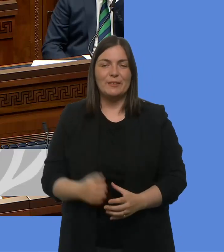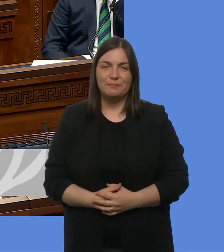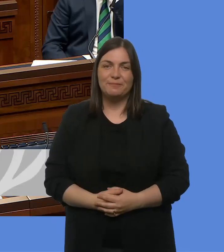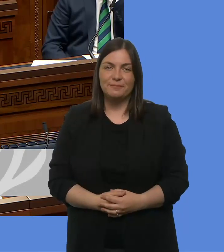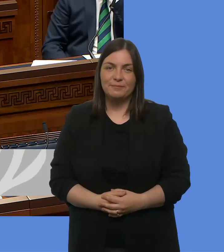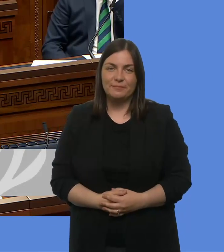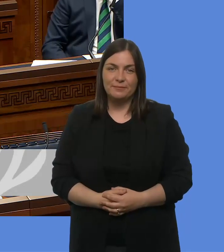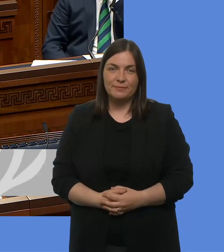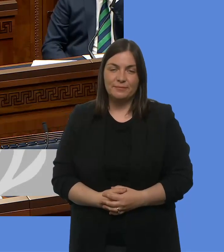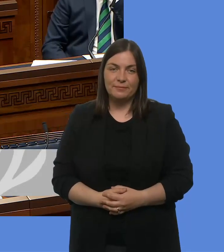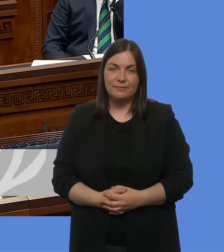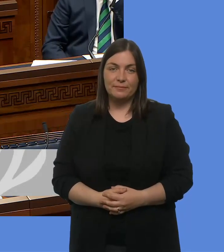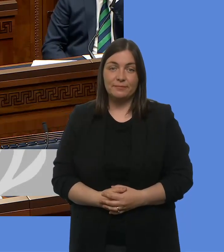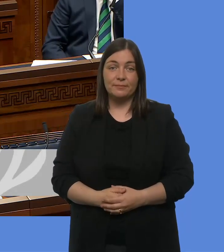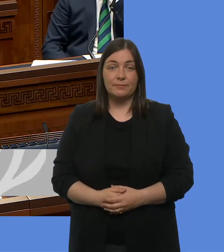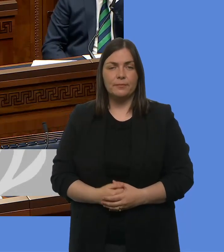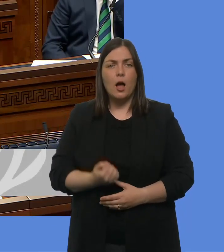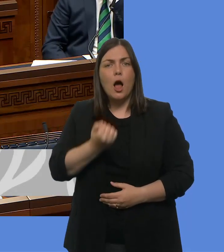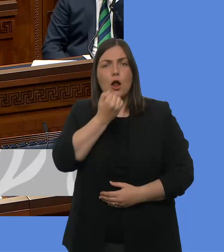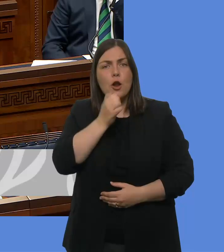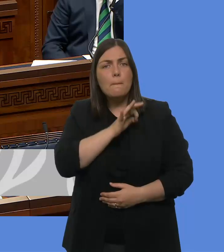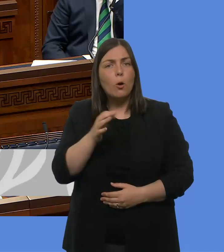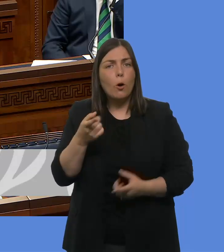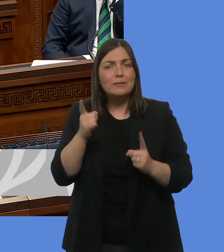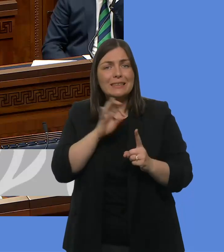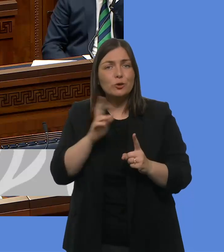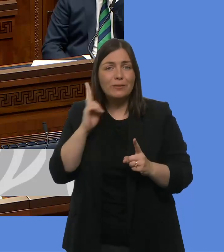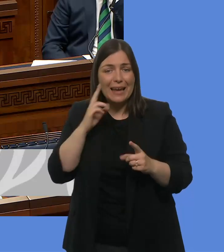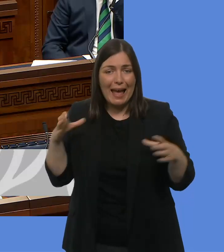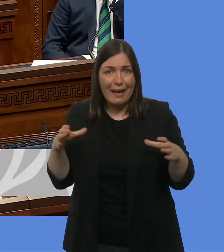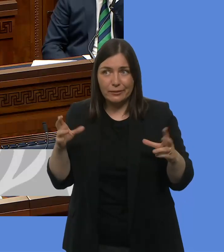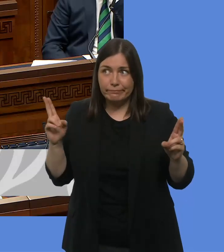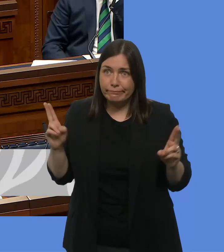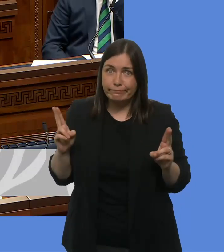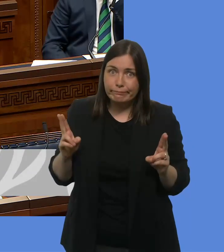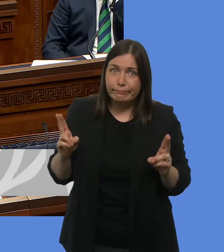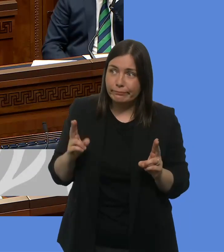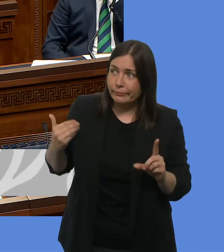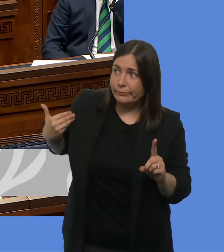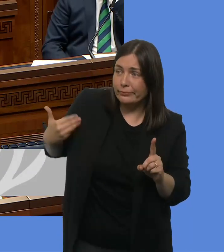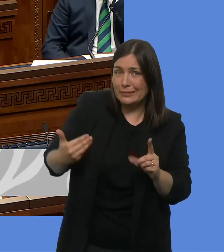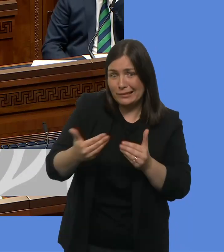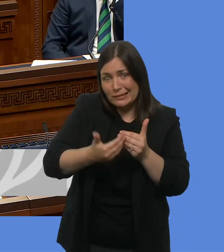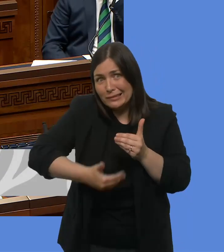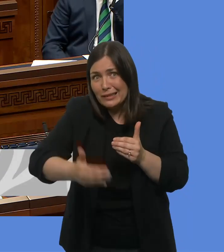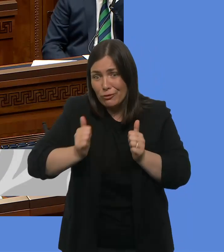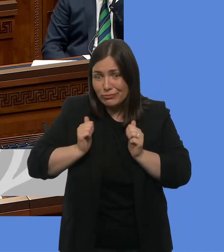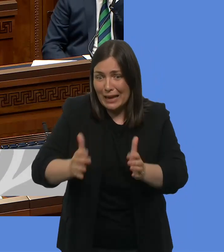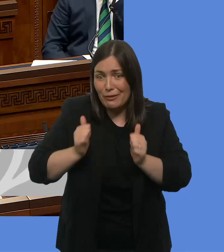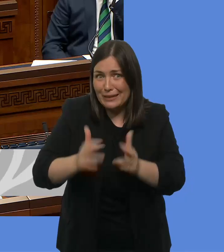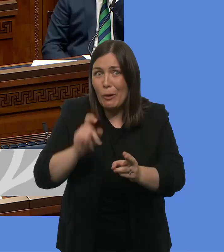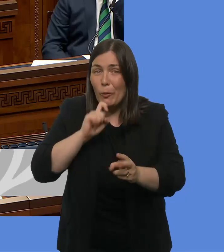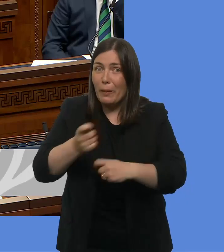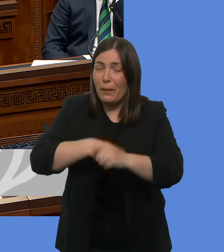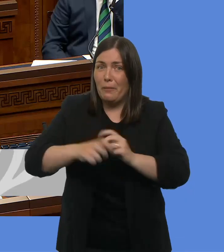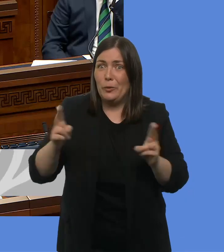The decline in the number of teachers of the deaf and the anticipated retirements within the next decade present a significant threat to the future support